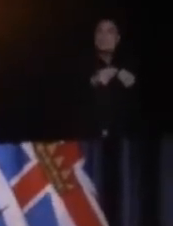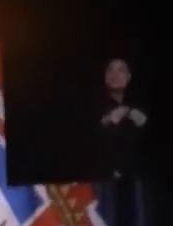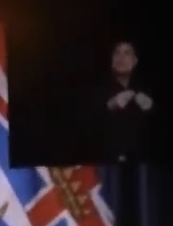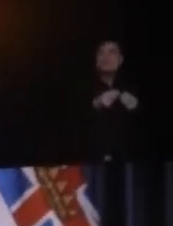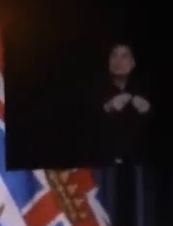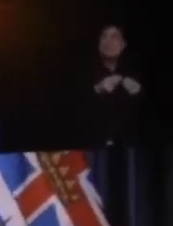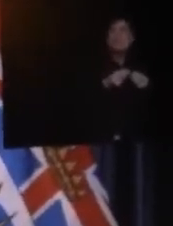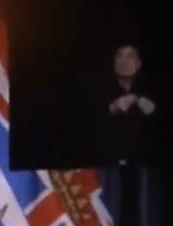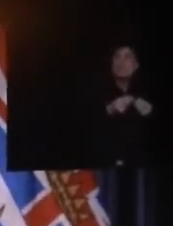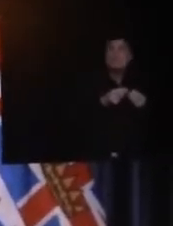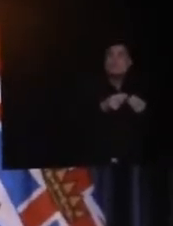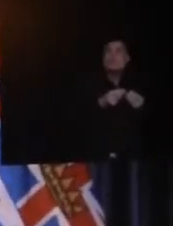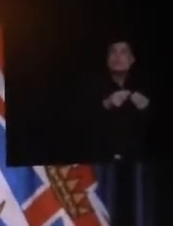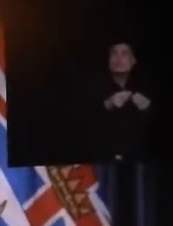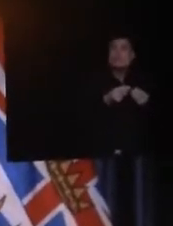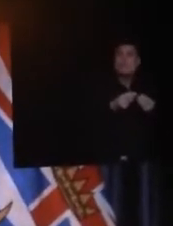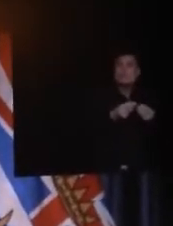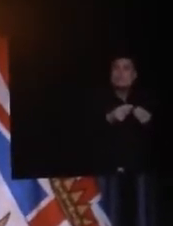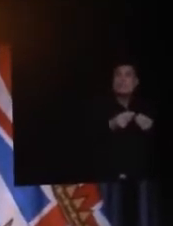washroom, people.